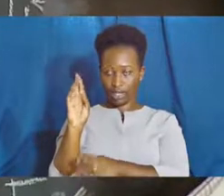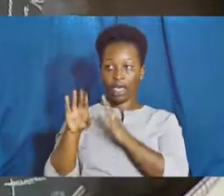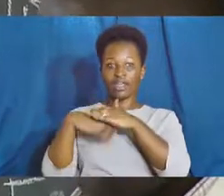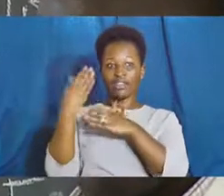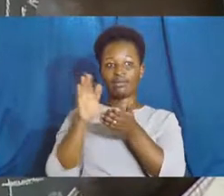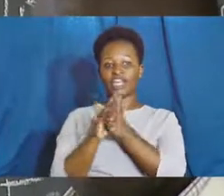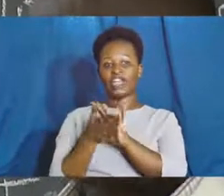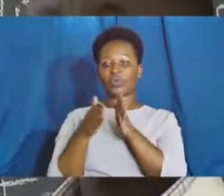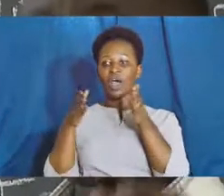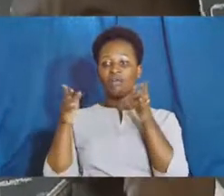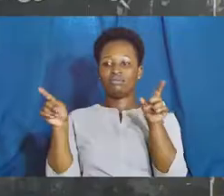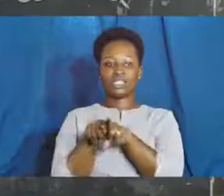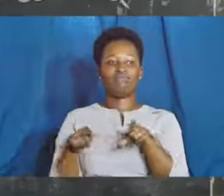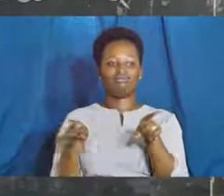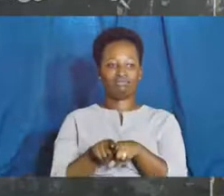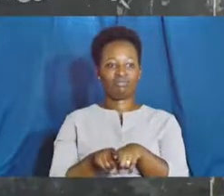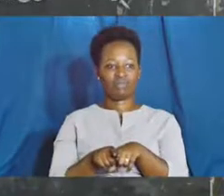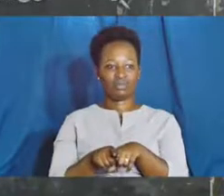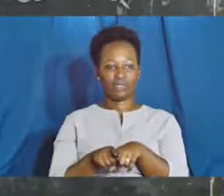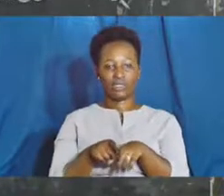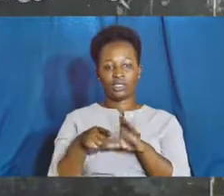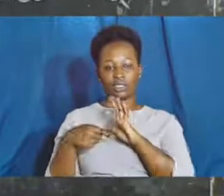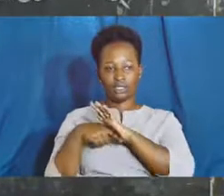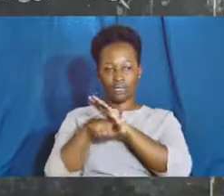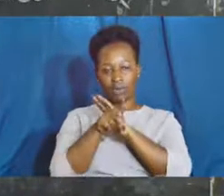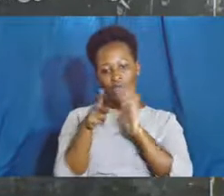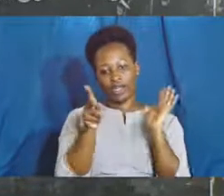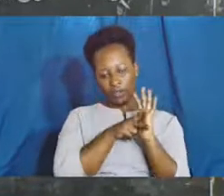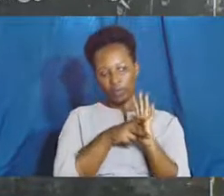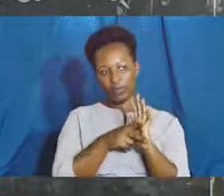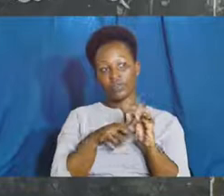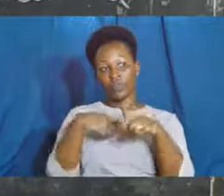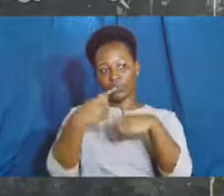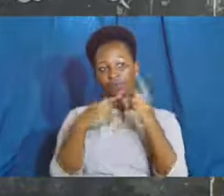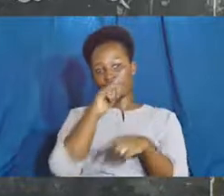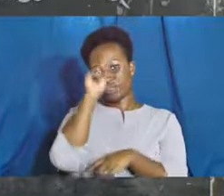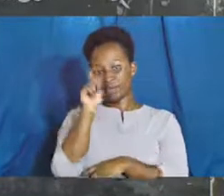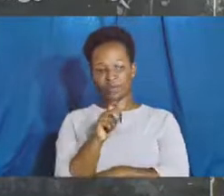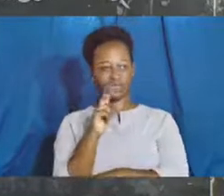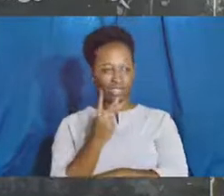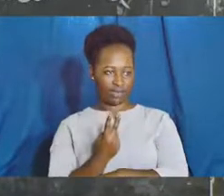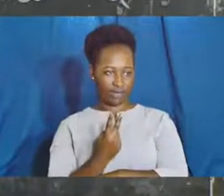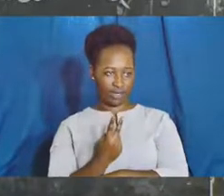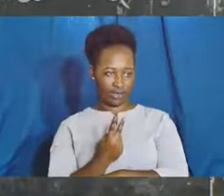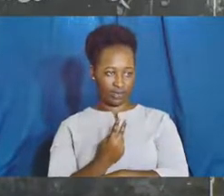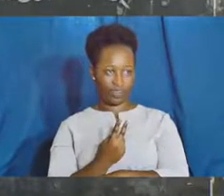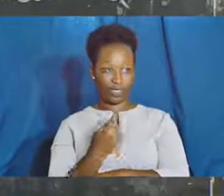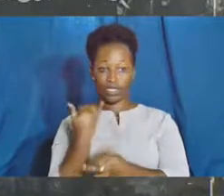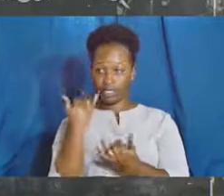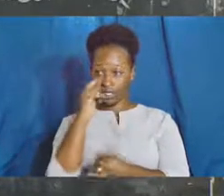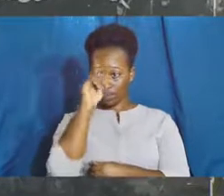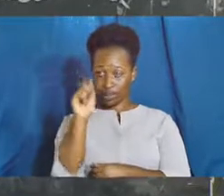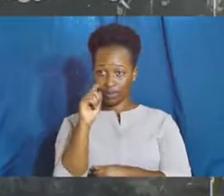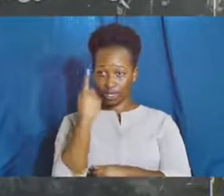That's good, student. Now you have to continue with the question number two. Here, The